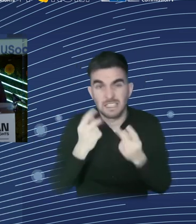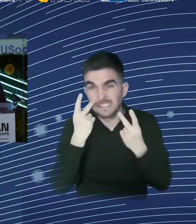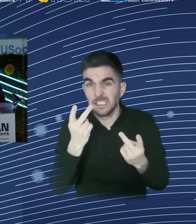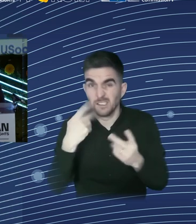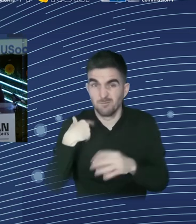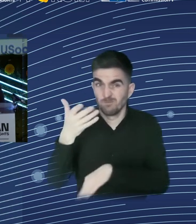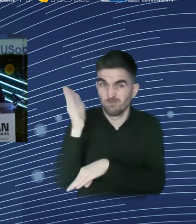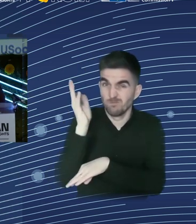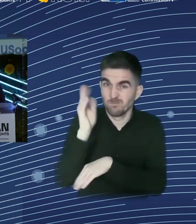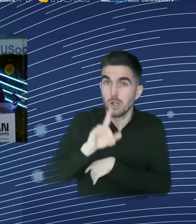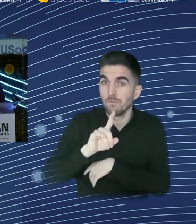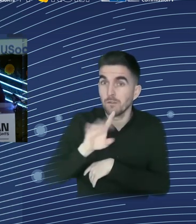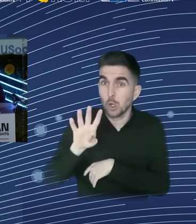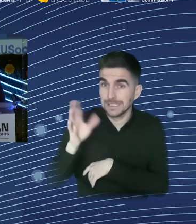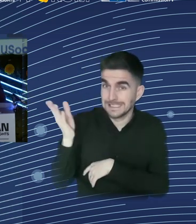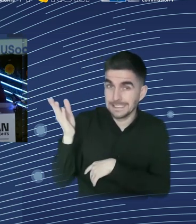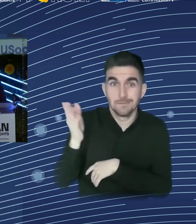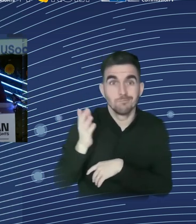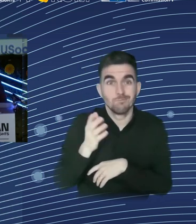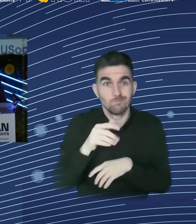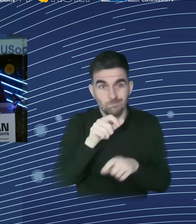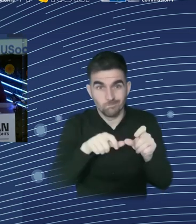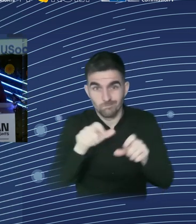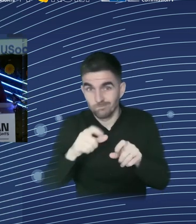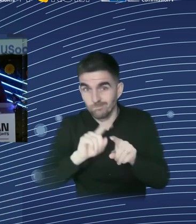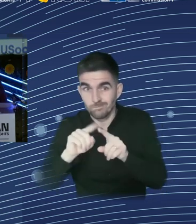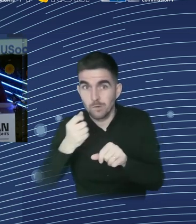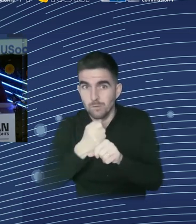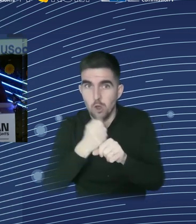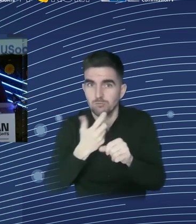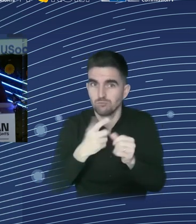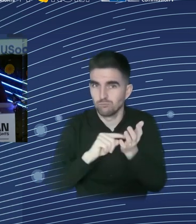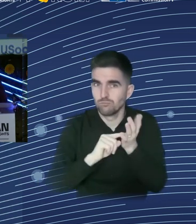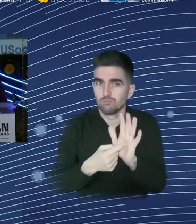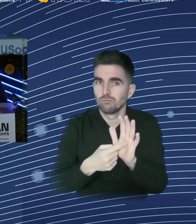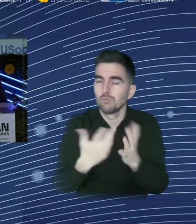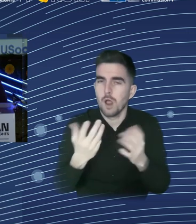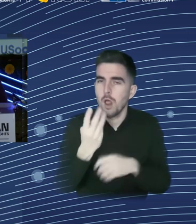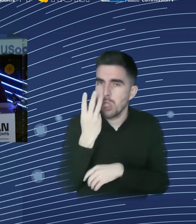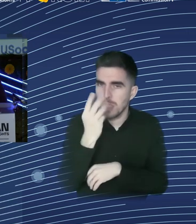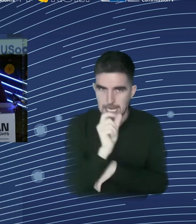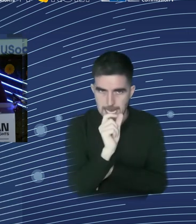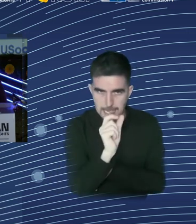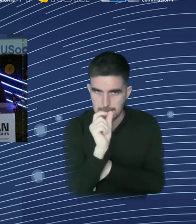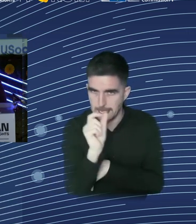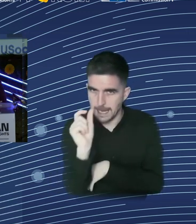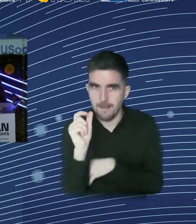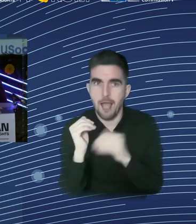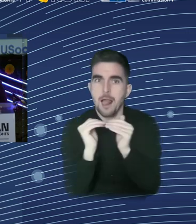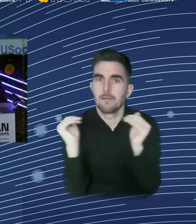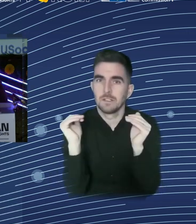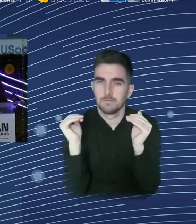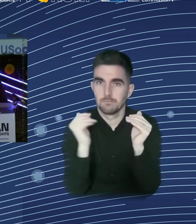our analysis shows that shortages affect a diverse range of sectors and occupation. And as you will see on